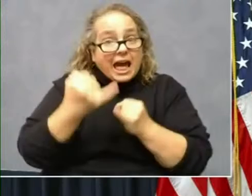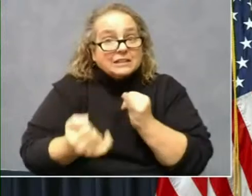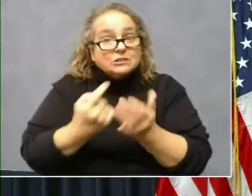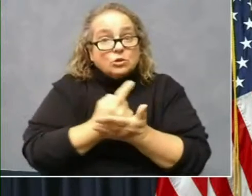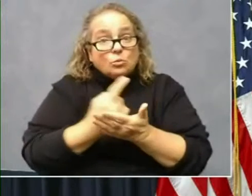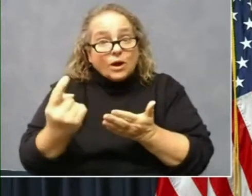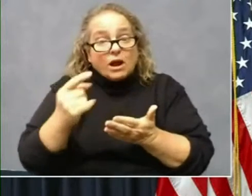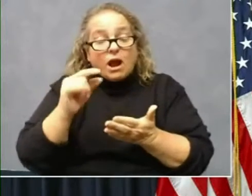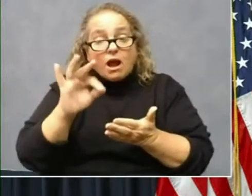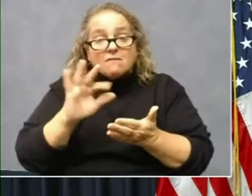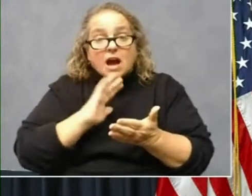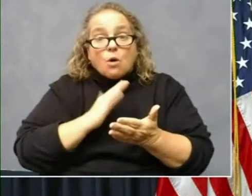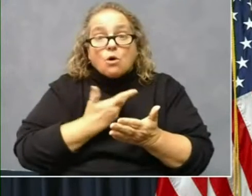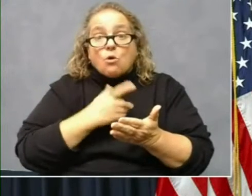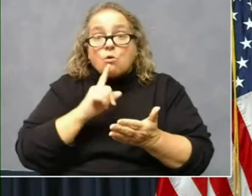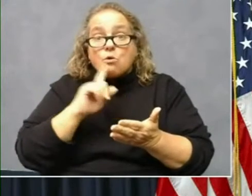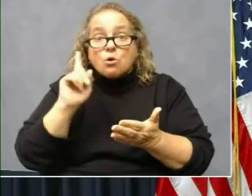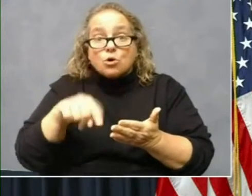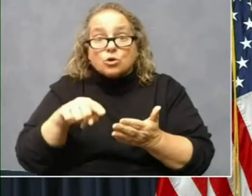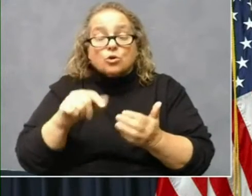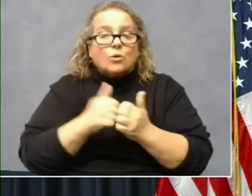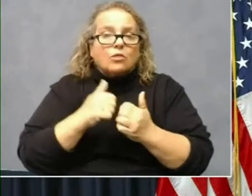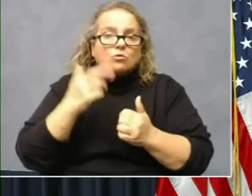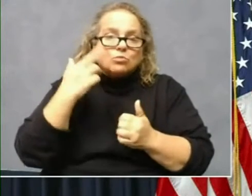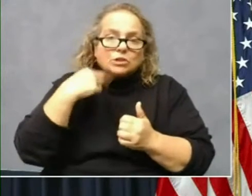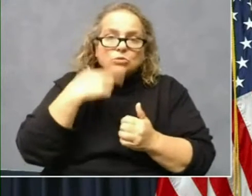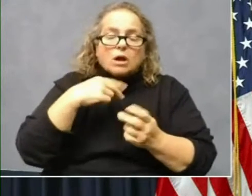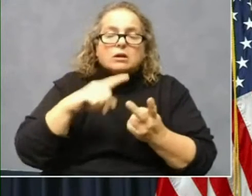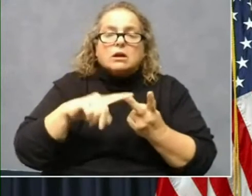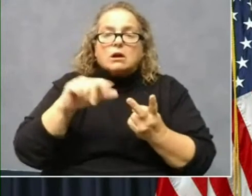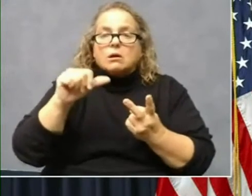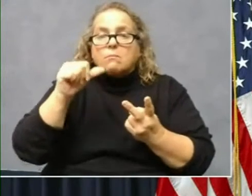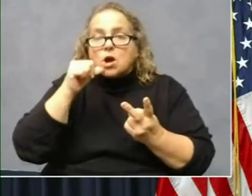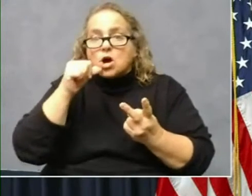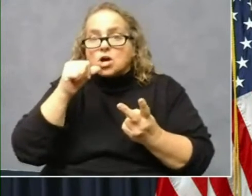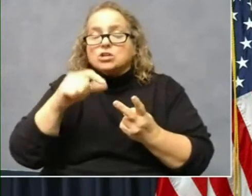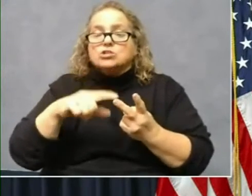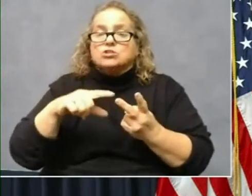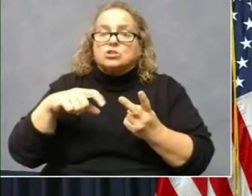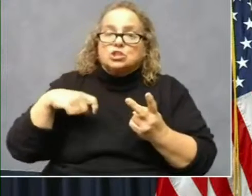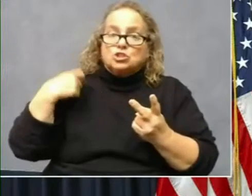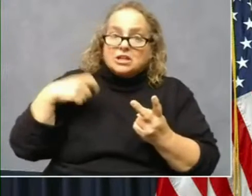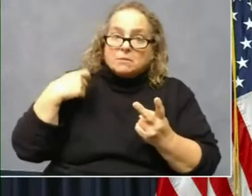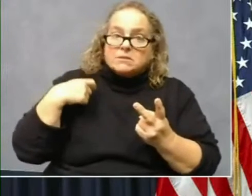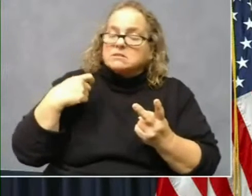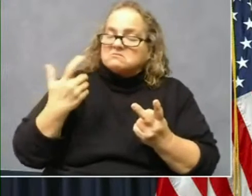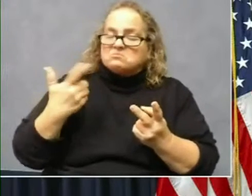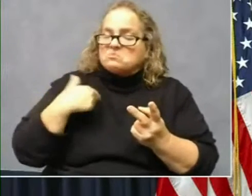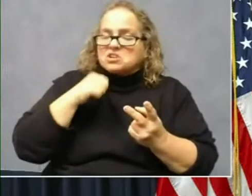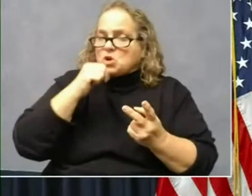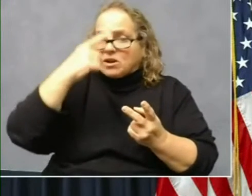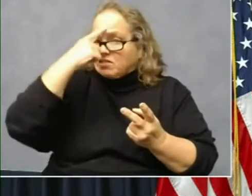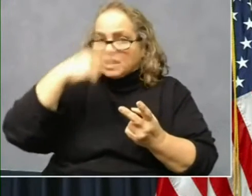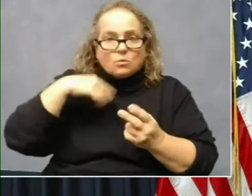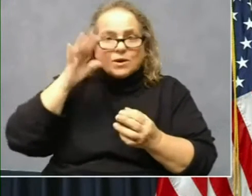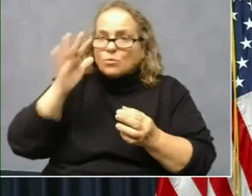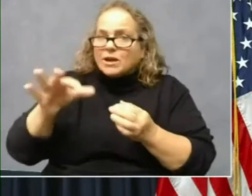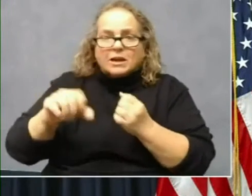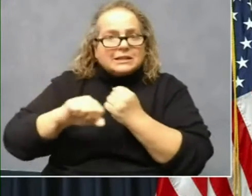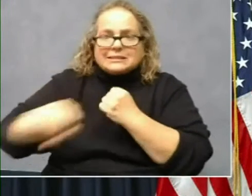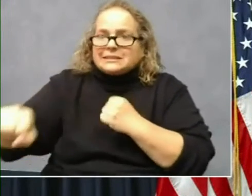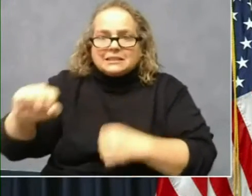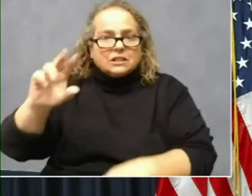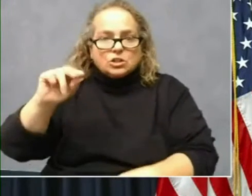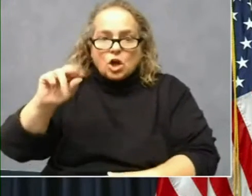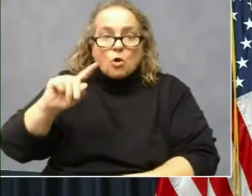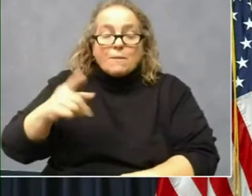as it applies to the restaurants or bars or gyms. Please, give it all you've got this week.